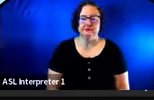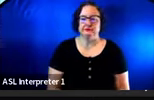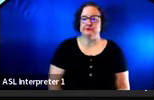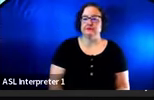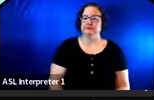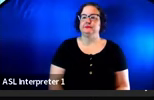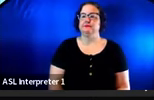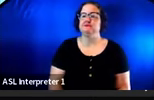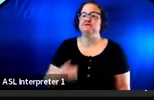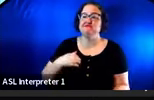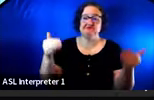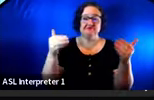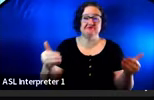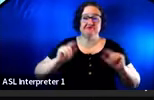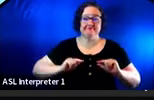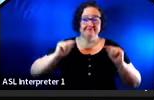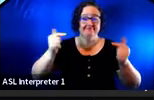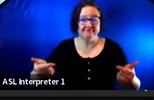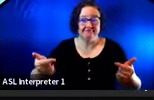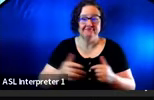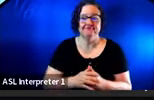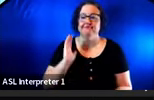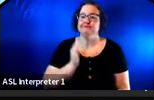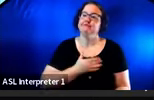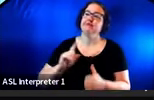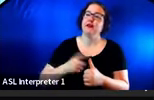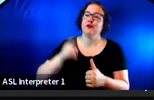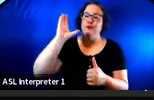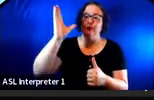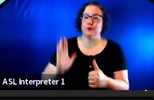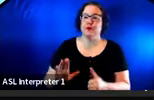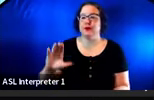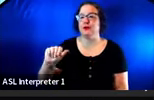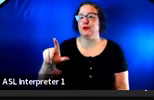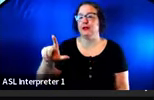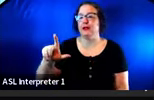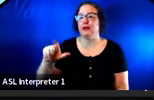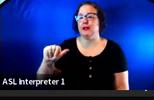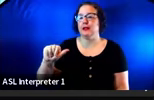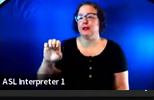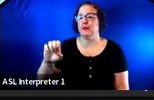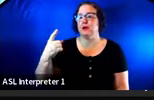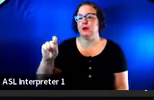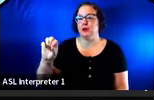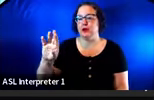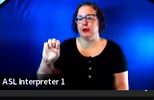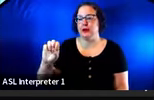So I'm going to go ahead and hand it off to our first presenter from AbleGamers, Andy Wu.